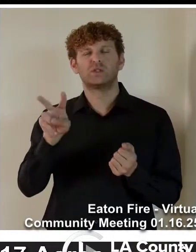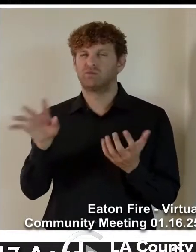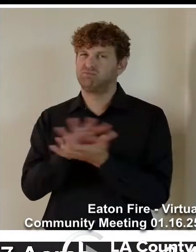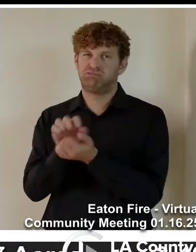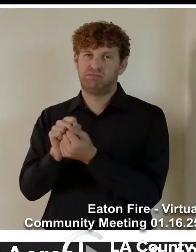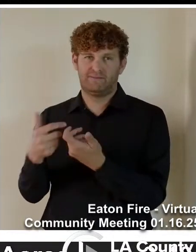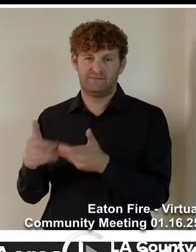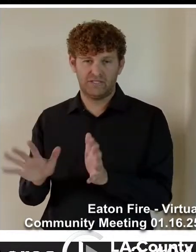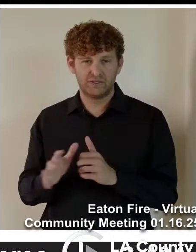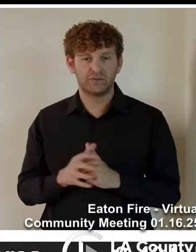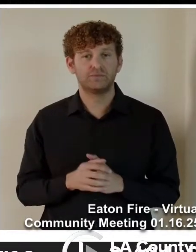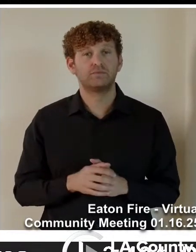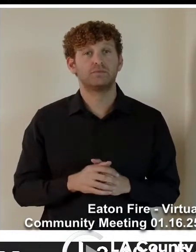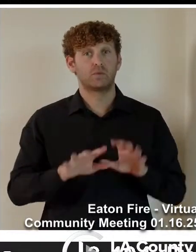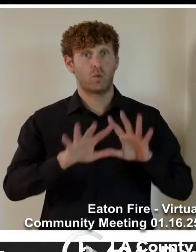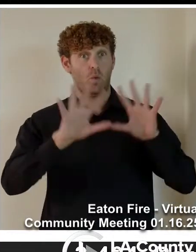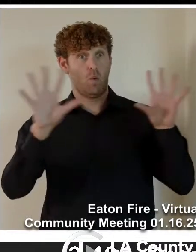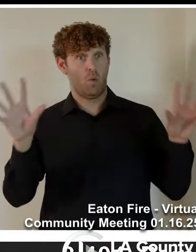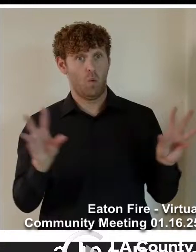is a total of